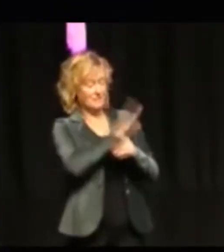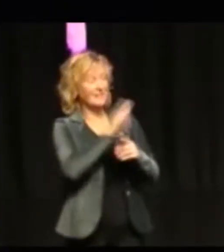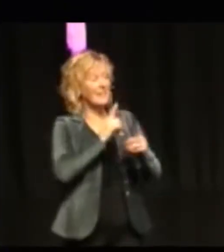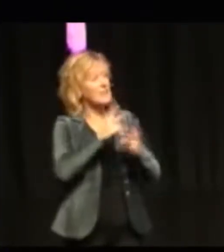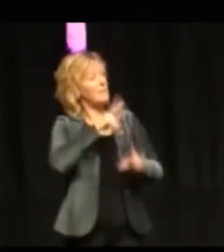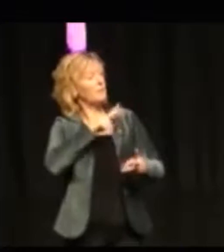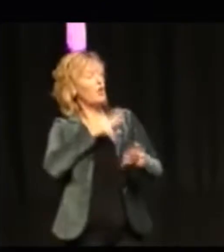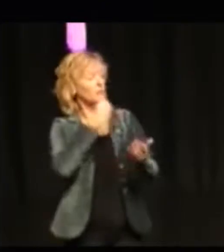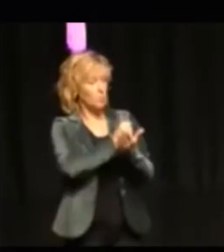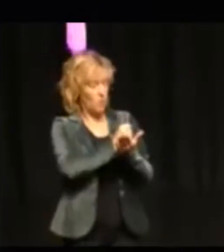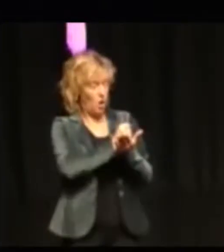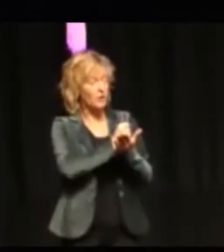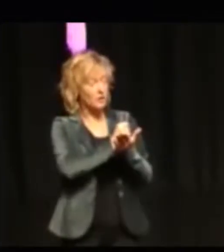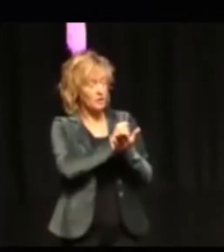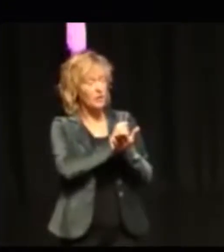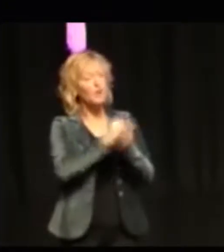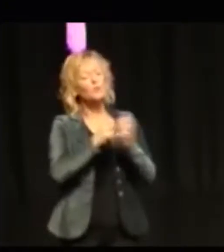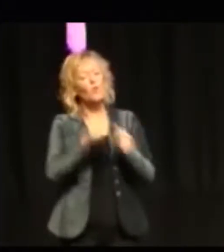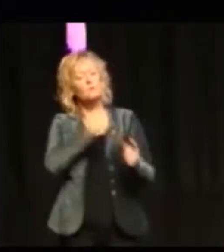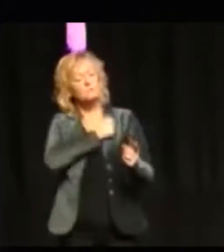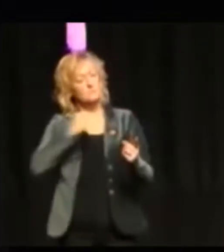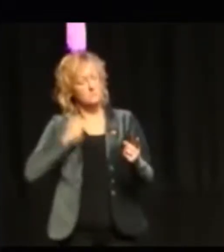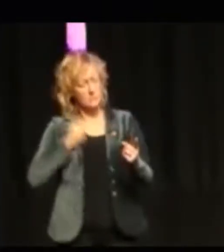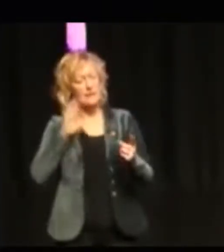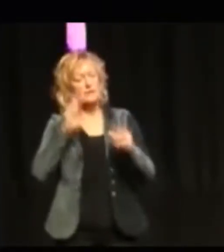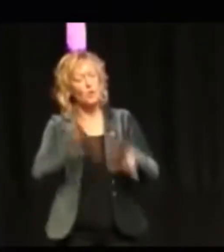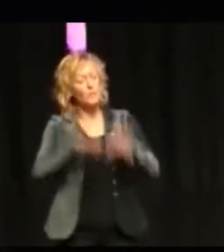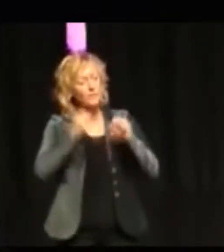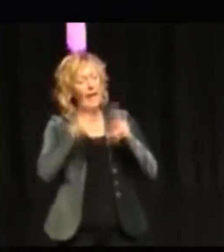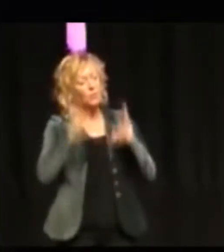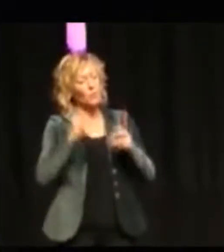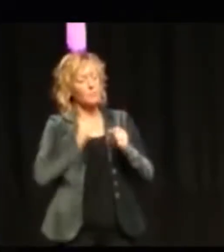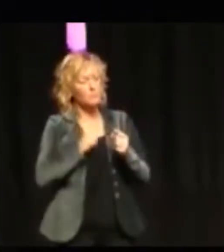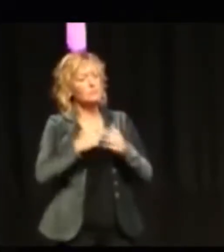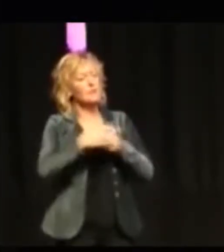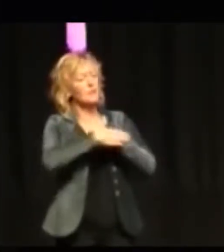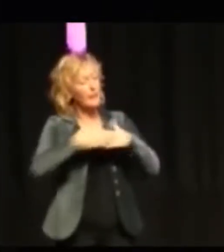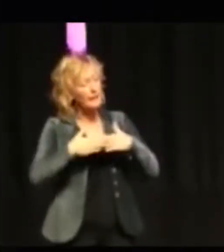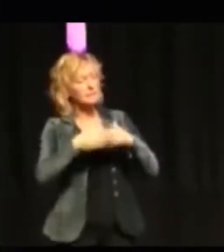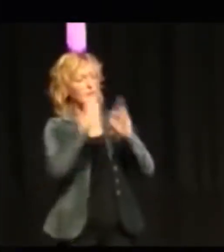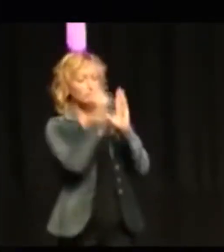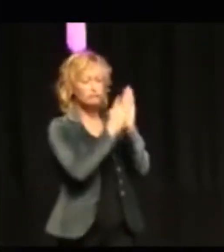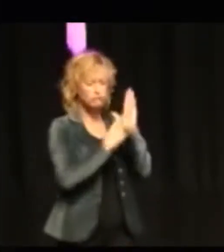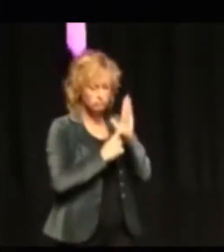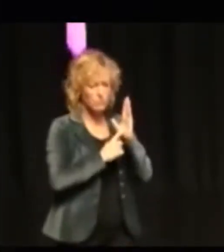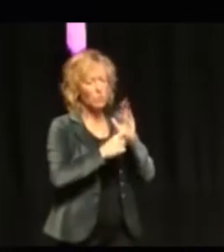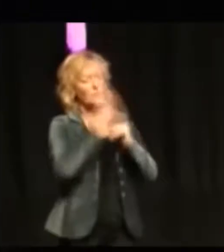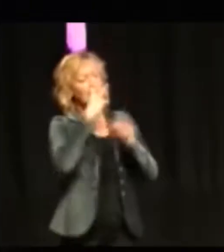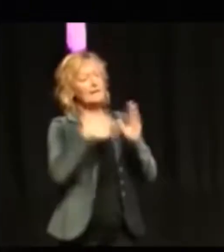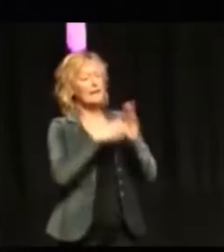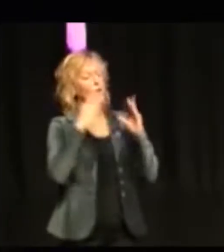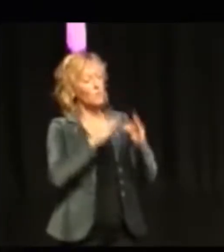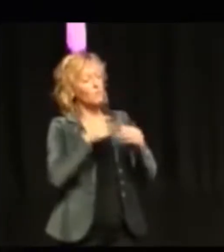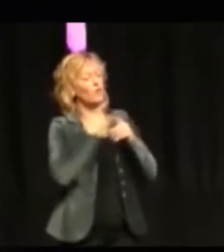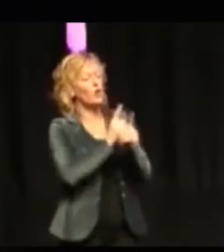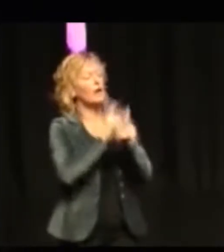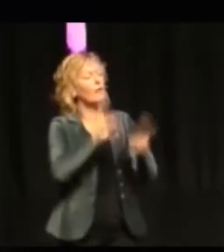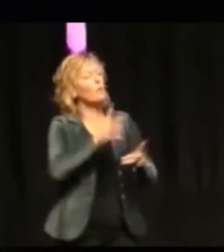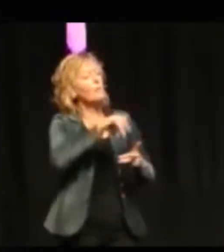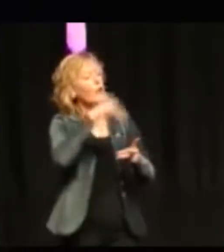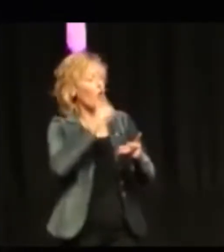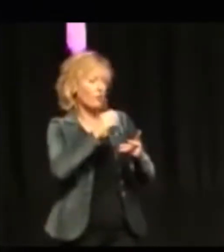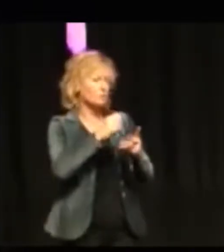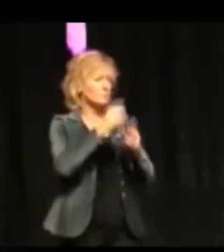company, a private oil company, the government has a duty to regulate and to enforce environmental regulations so that people don't get